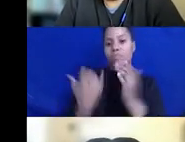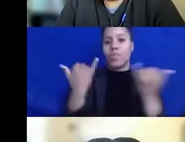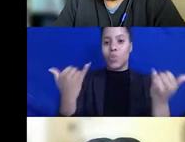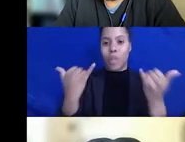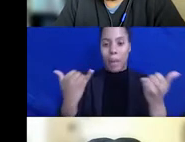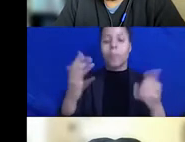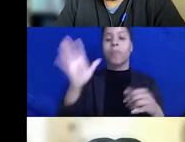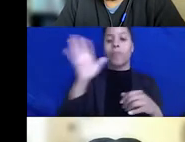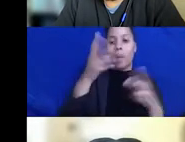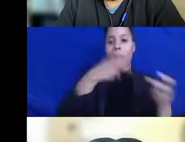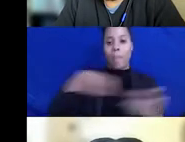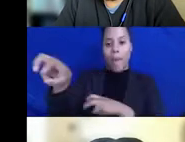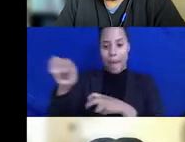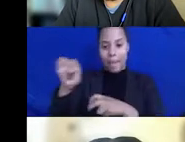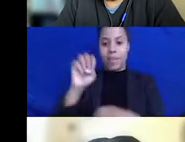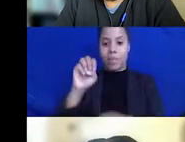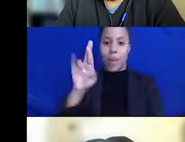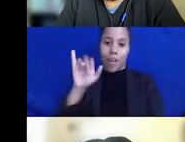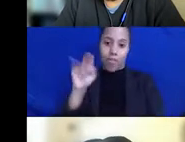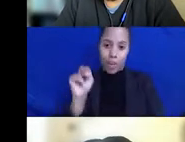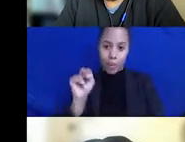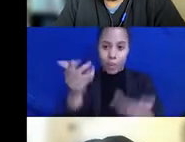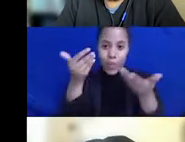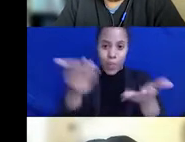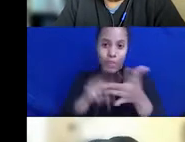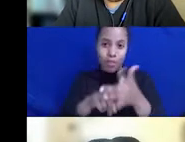off to Erin to get us into our first activity.